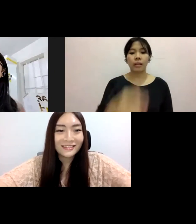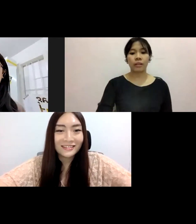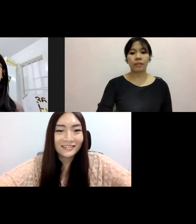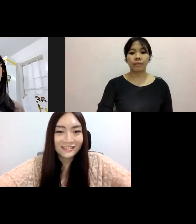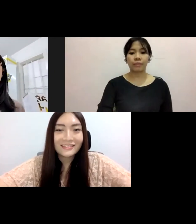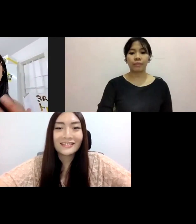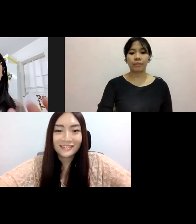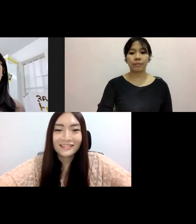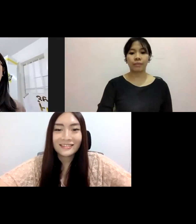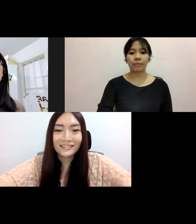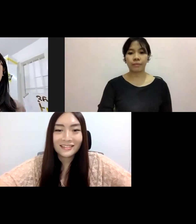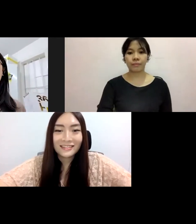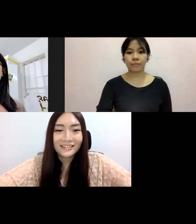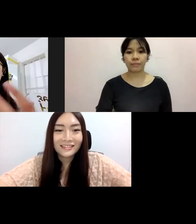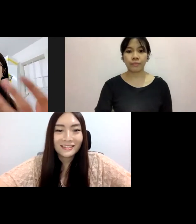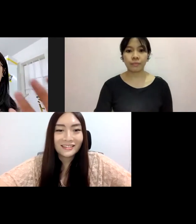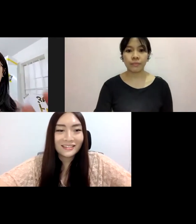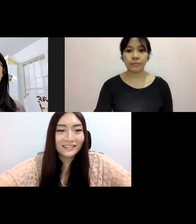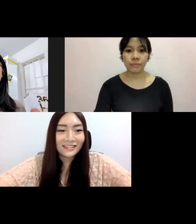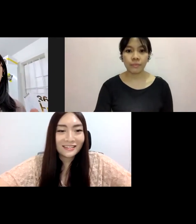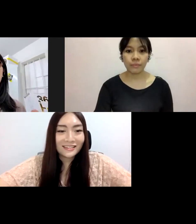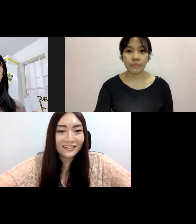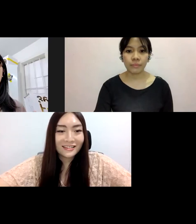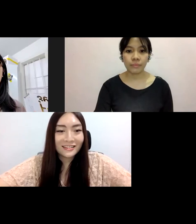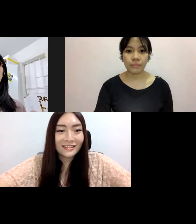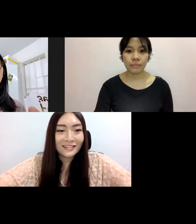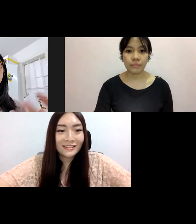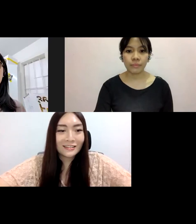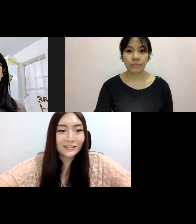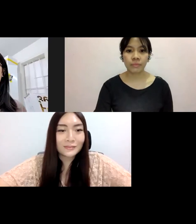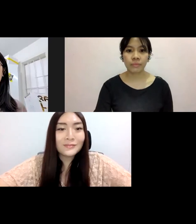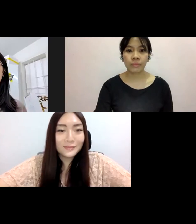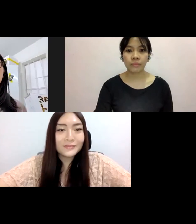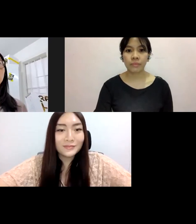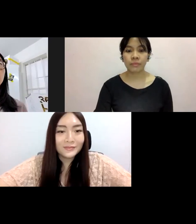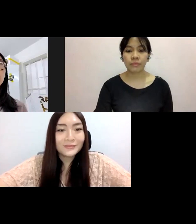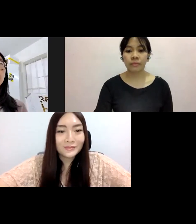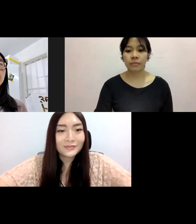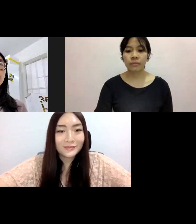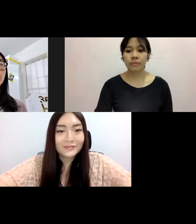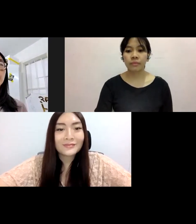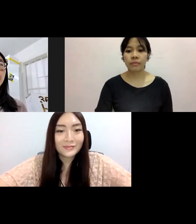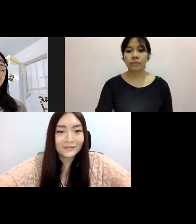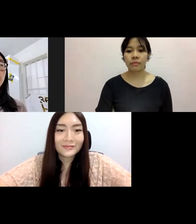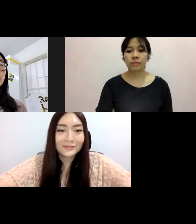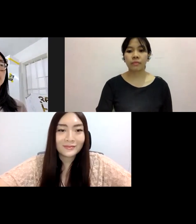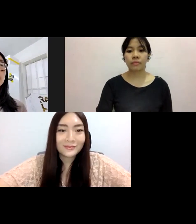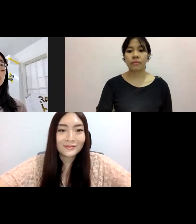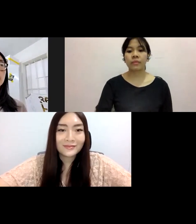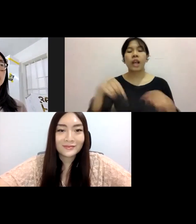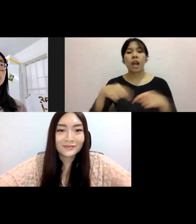queer filmmakers, queer people from those areas.